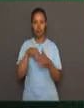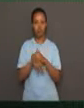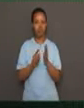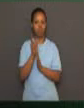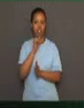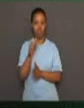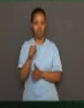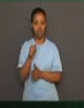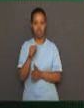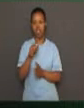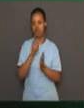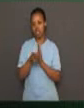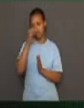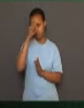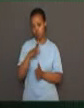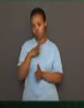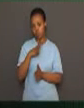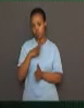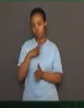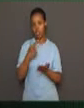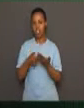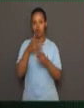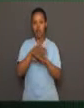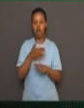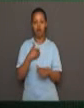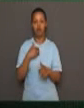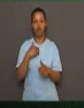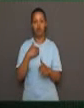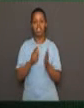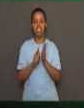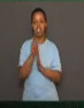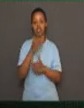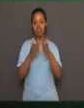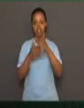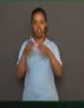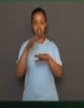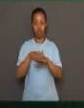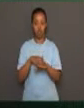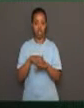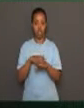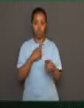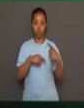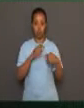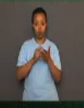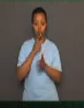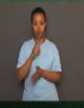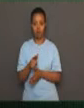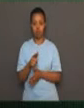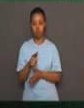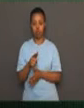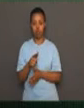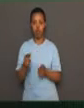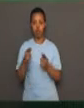humans. During the later stages of the development process, it reduces to